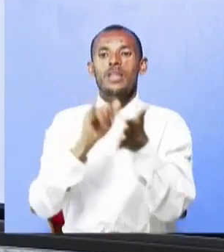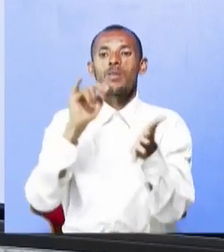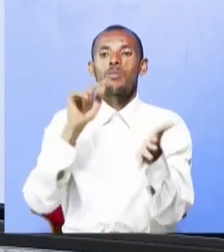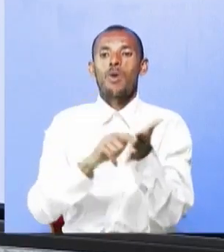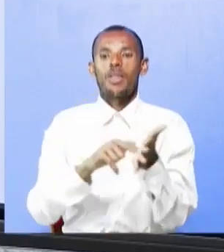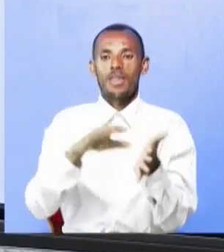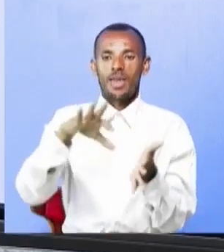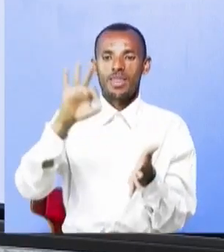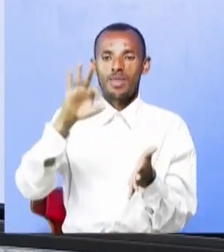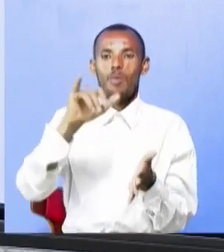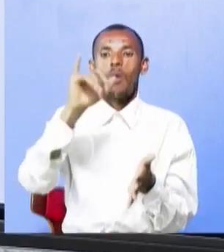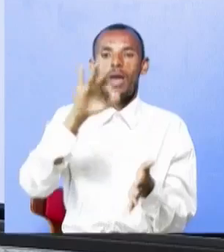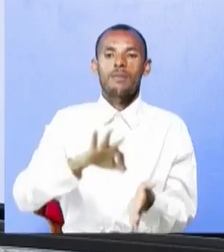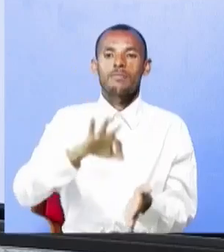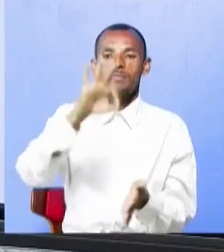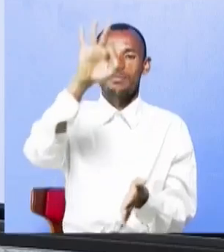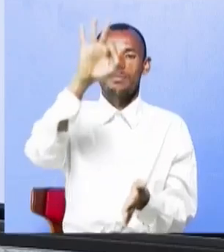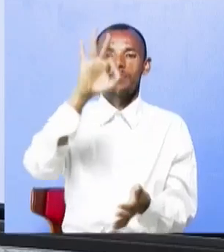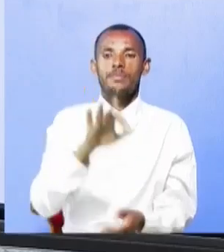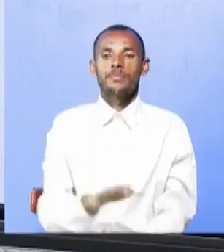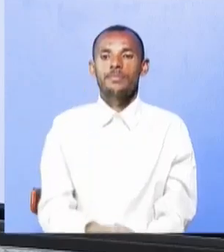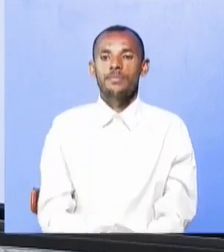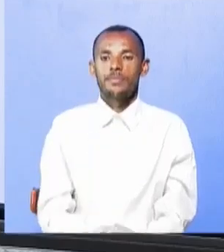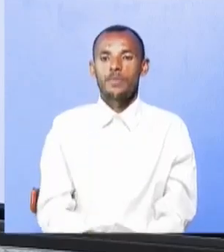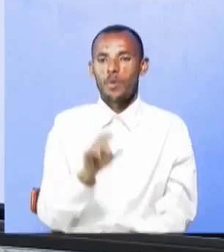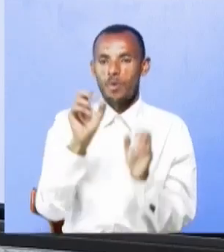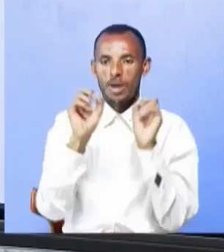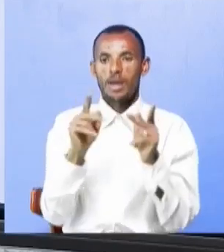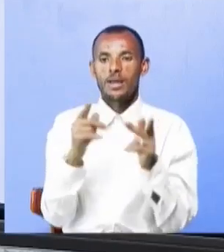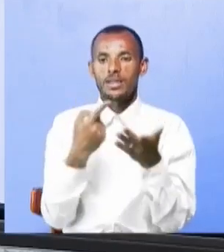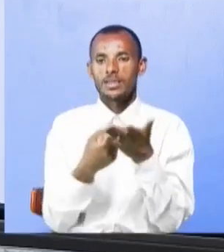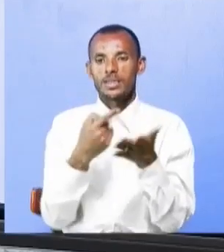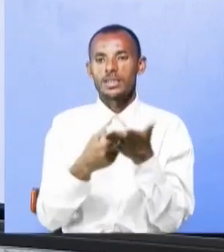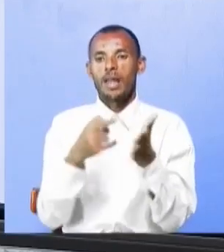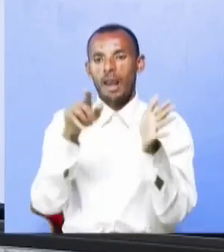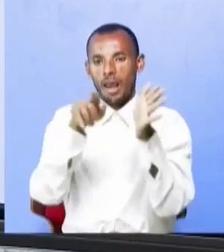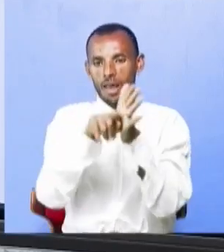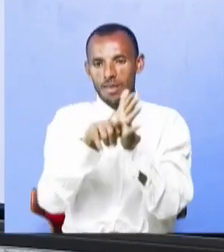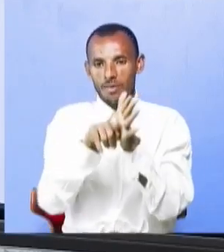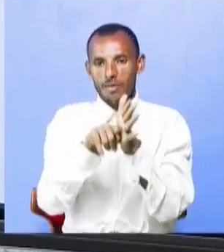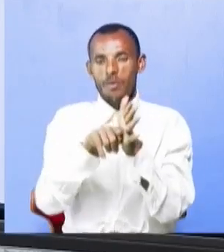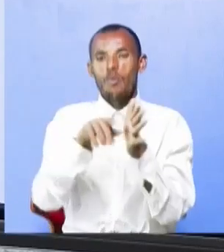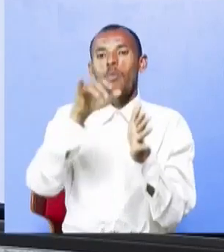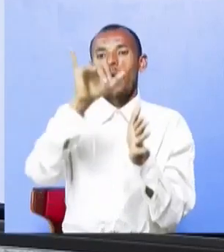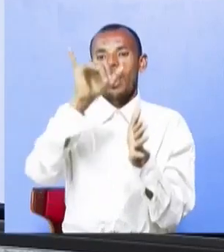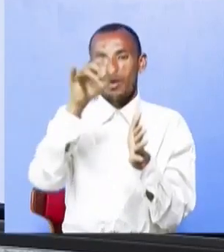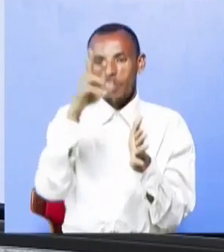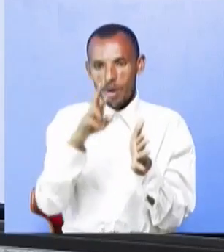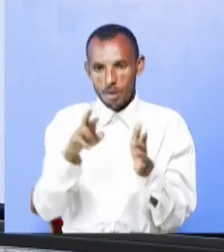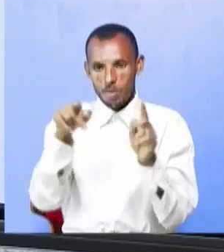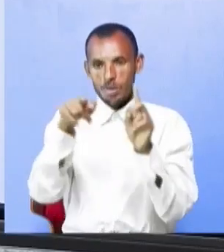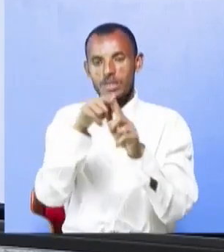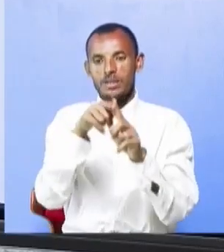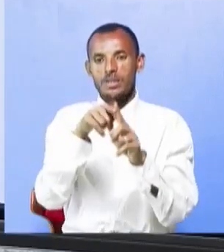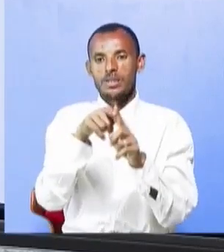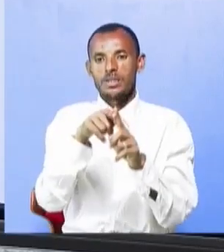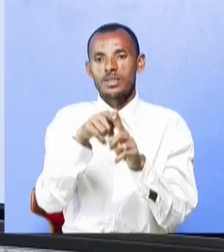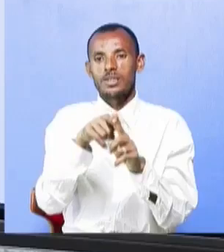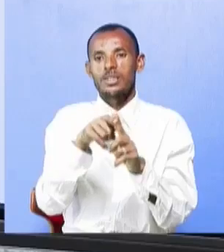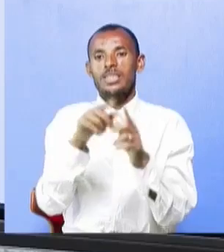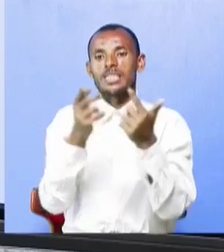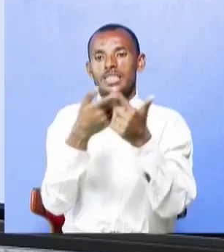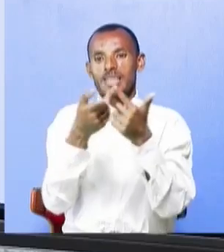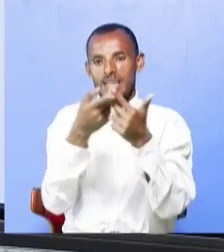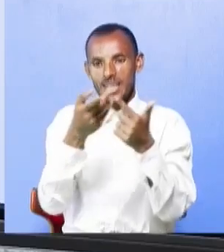is on the y-axis. Okay, is it on the negative y-axis or positive y-axis? The